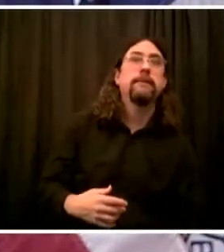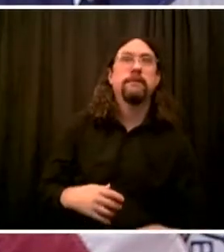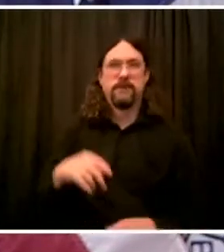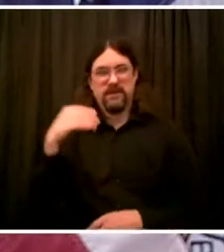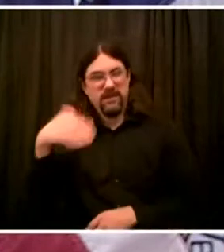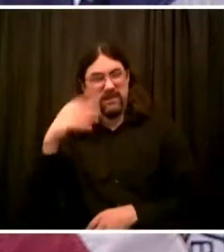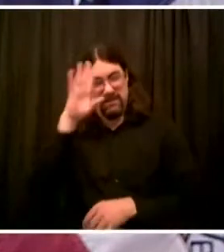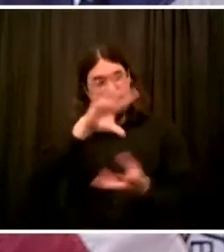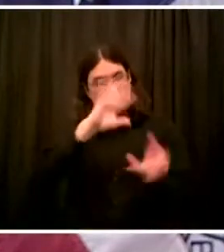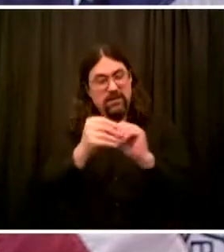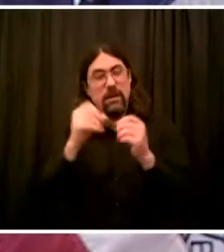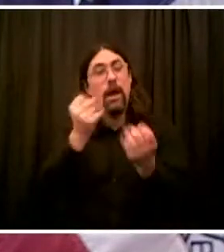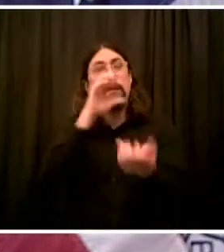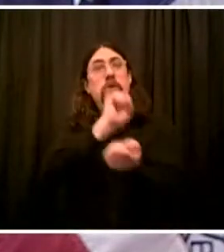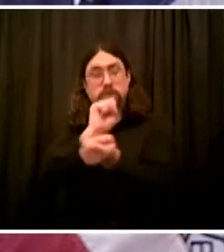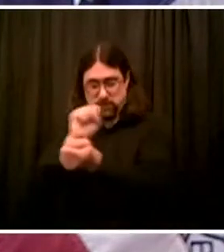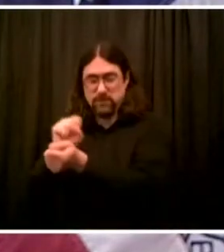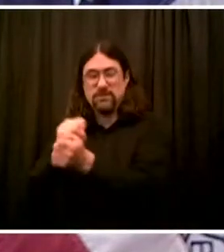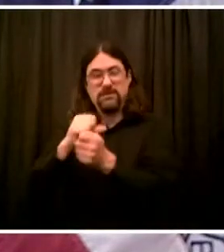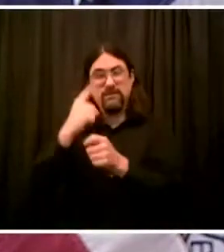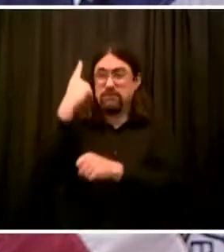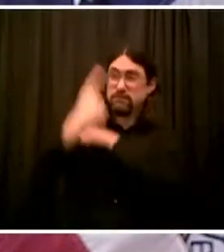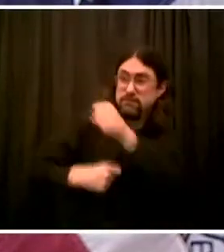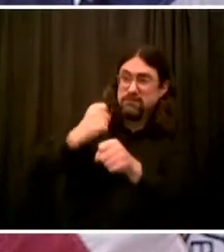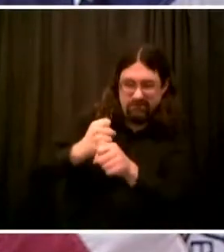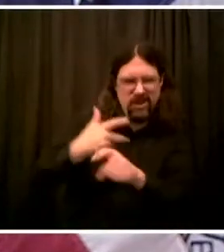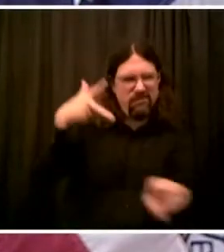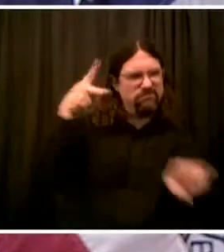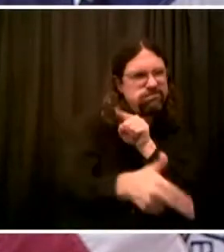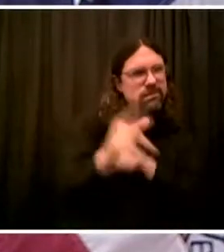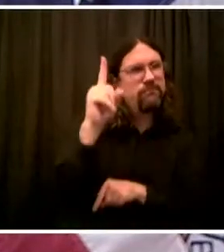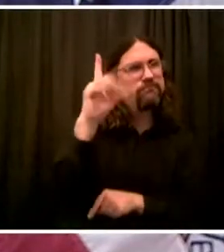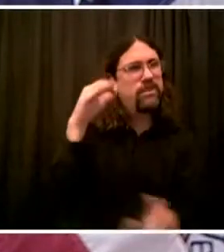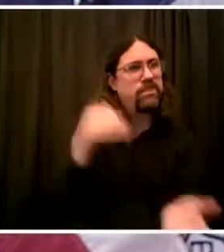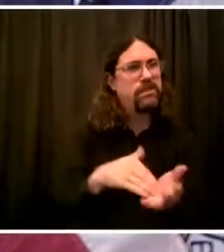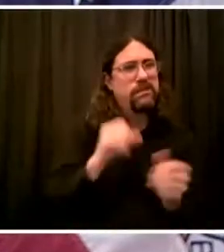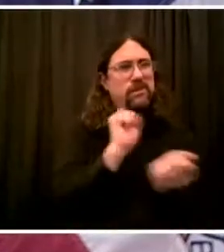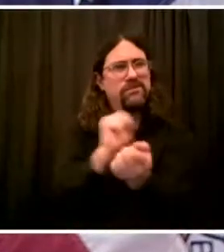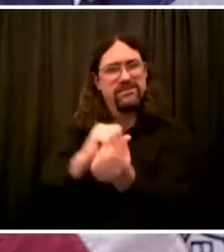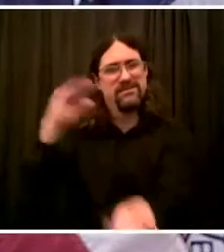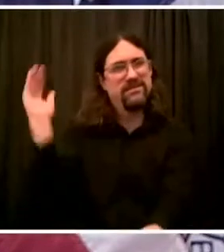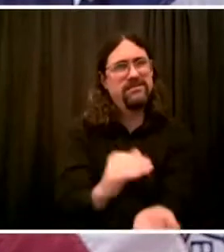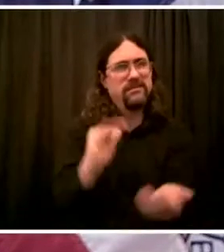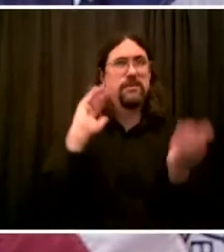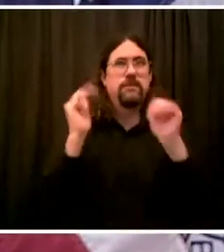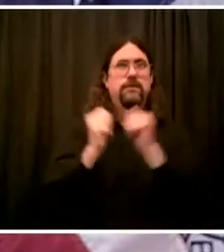each other, and that's what we will strive for, and we will work on that every single day.